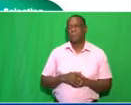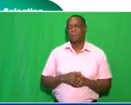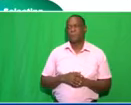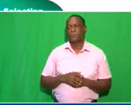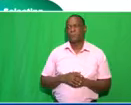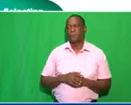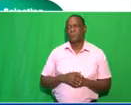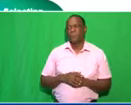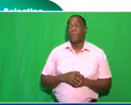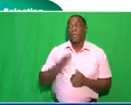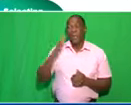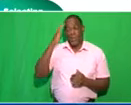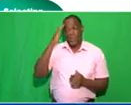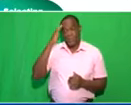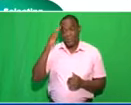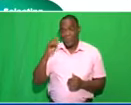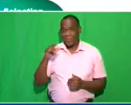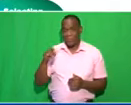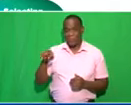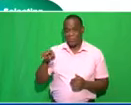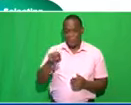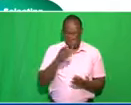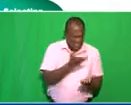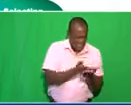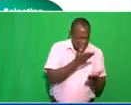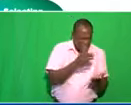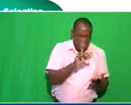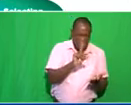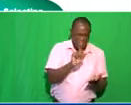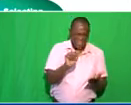We know you'll get trouble looking at the evidence. It just looks